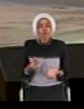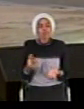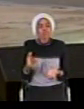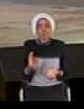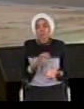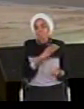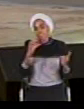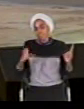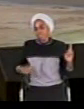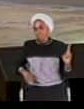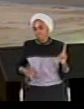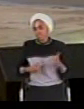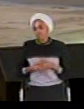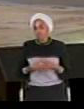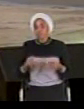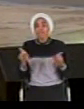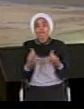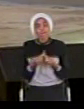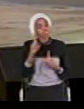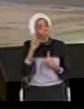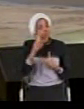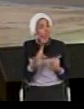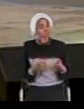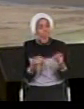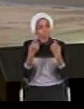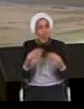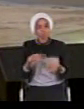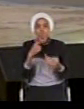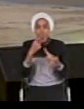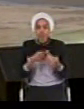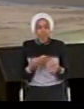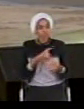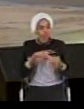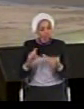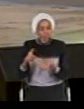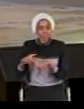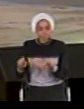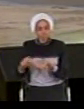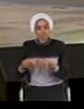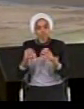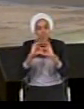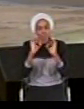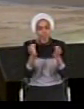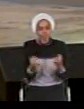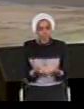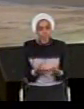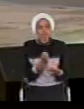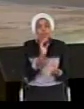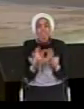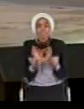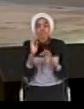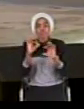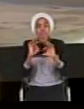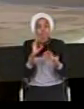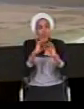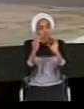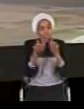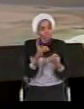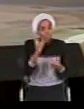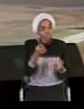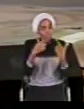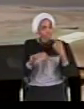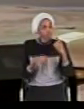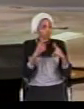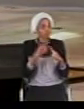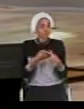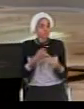Christ. As you come from various backgrounds, in the backgrounds you came from,